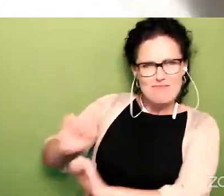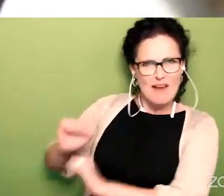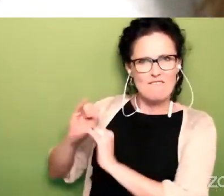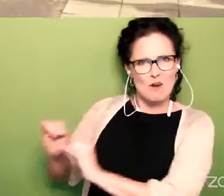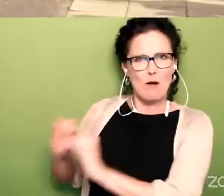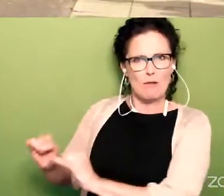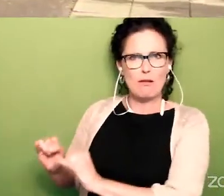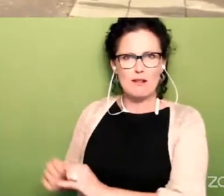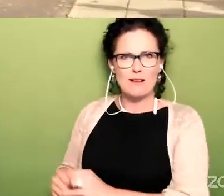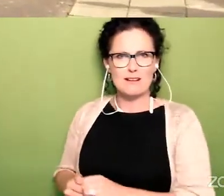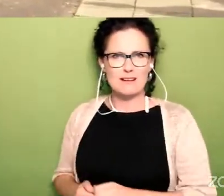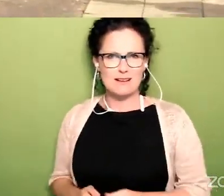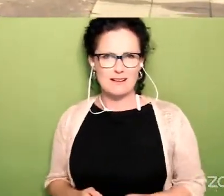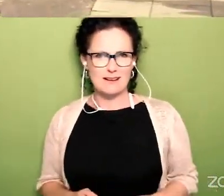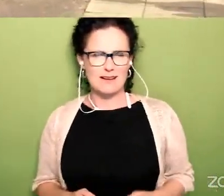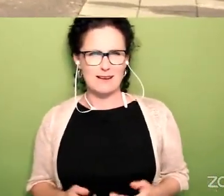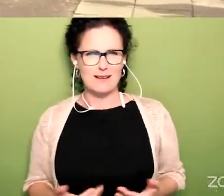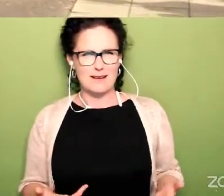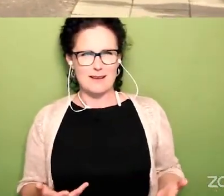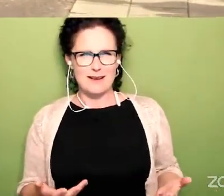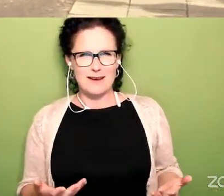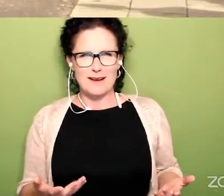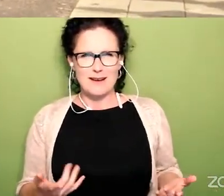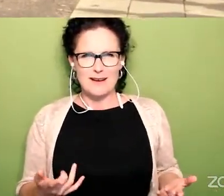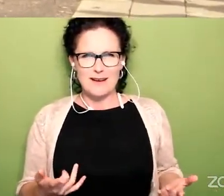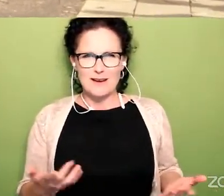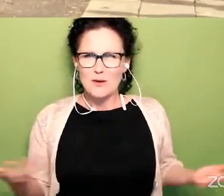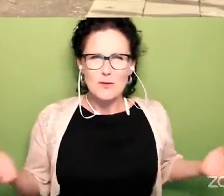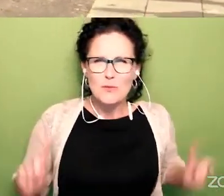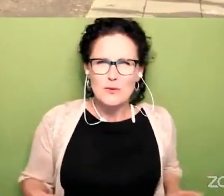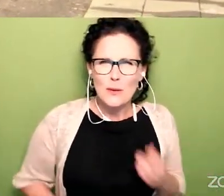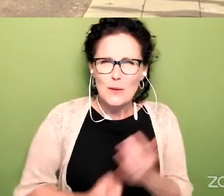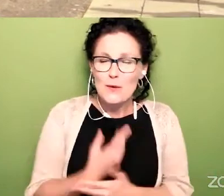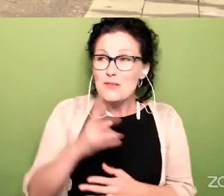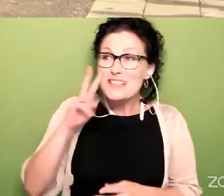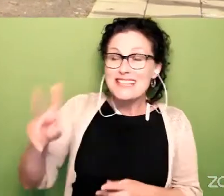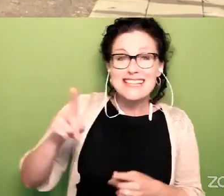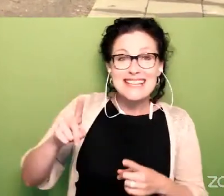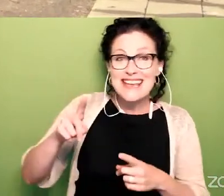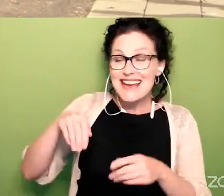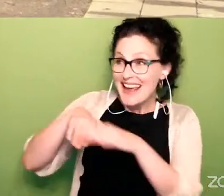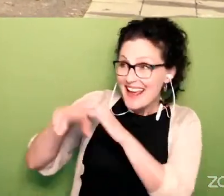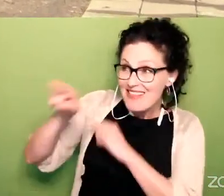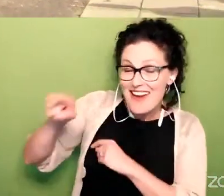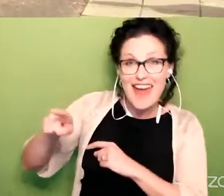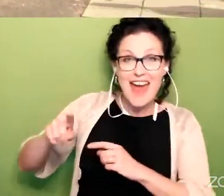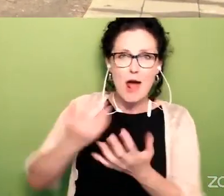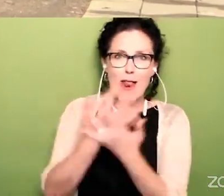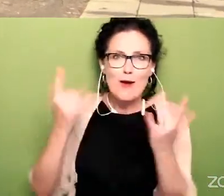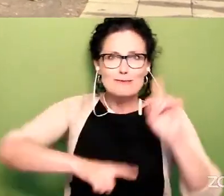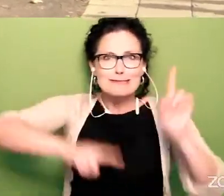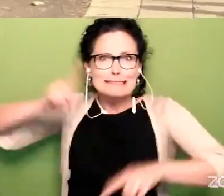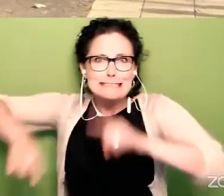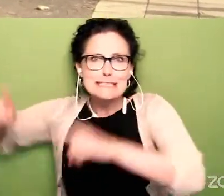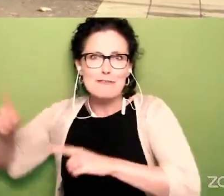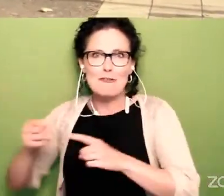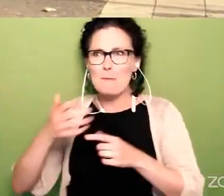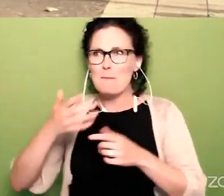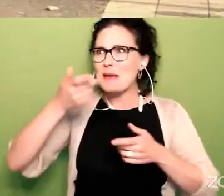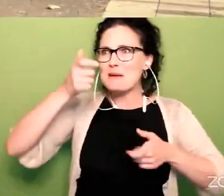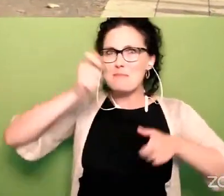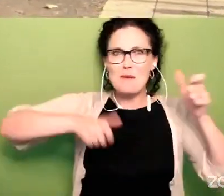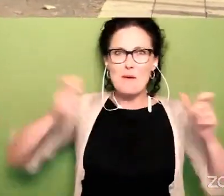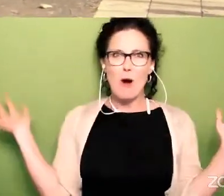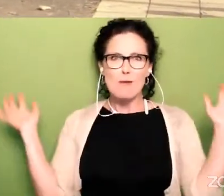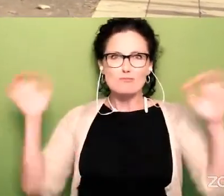together. Where's all this coming from, man? This isn't Mate, what's happening there isn't real, is it? Can't just dance ourselves out of it. My